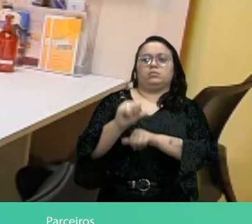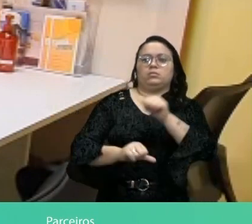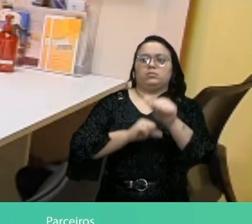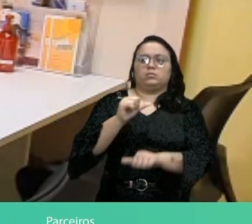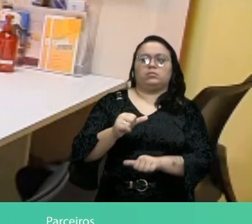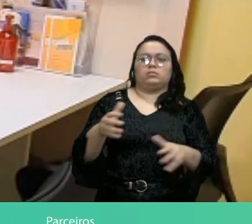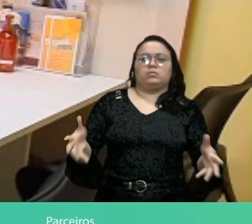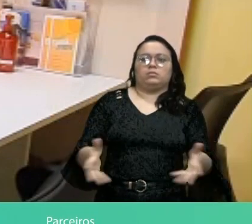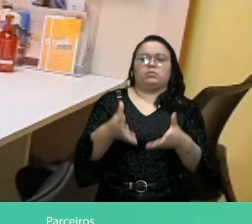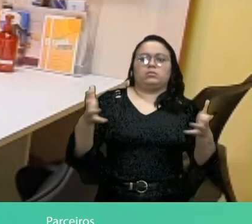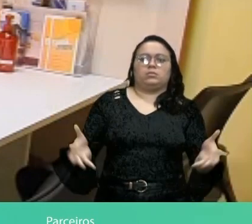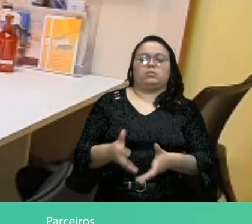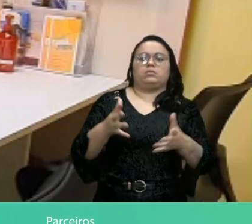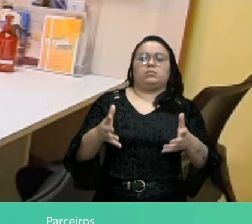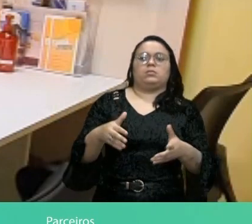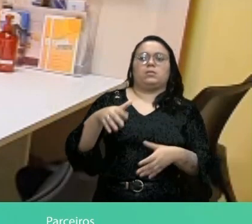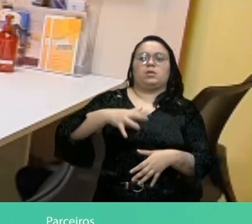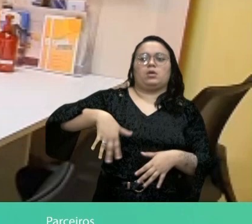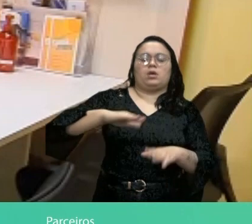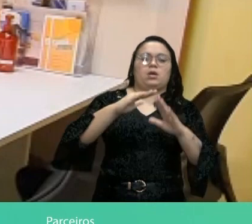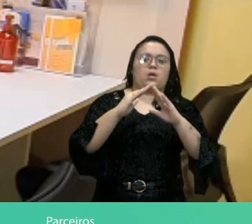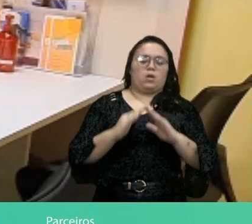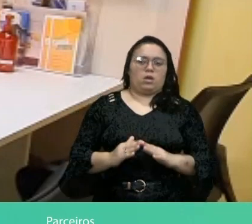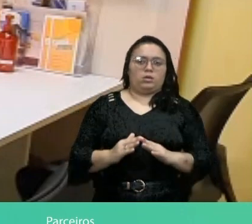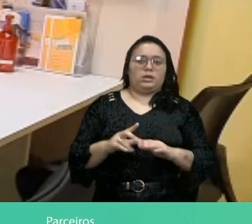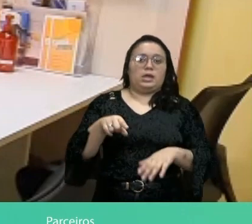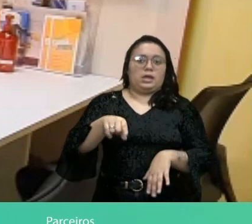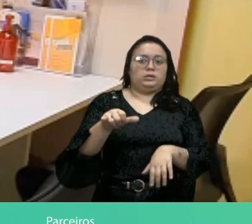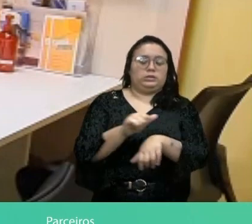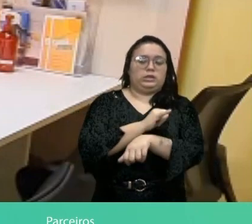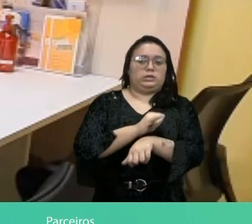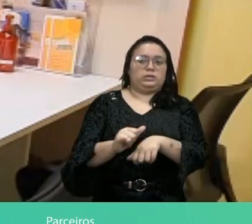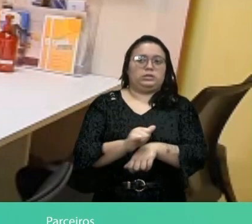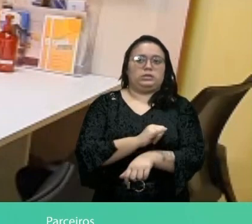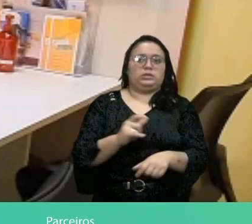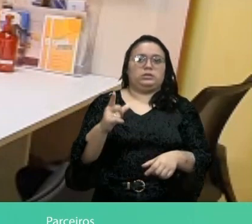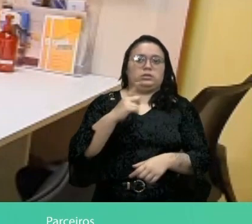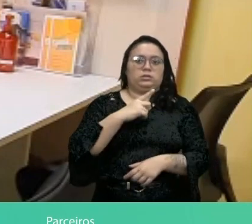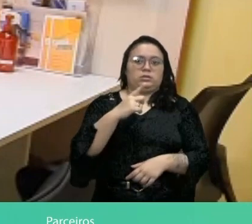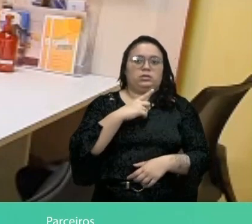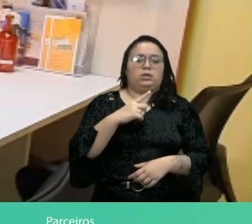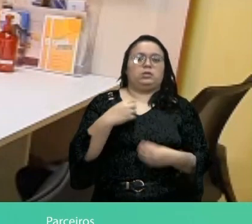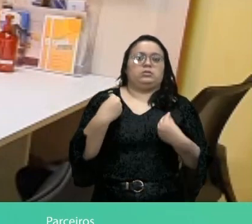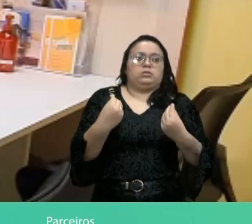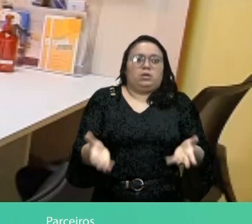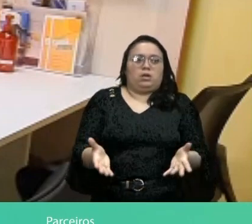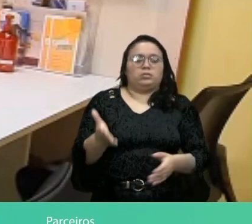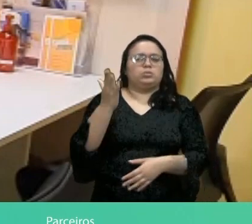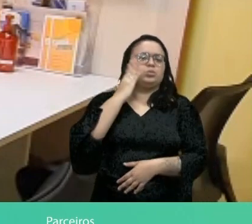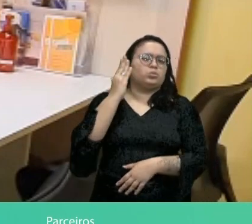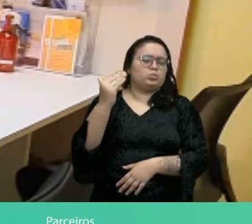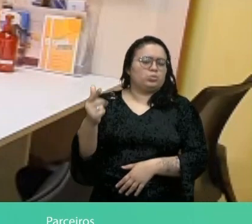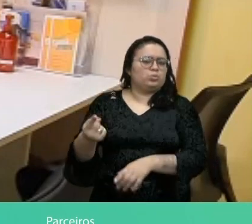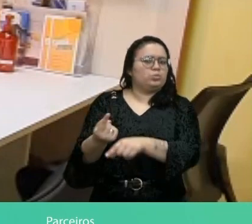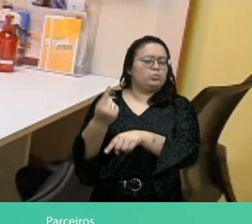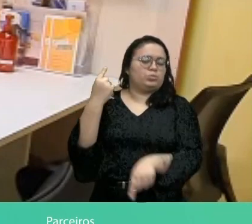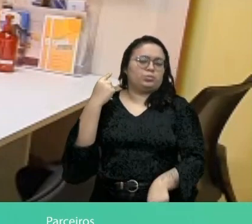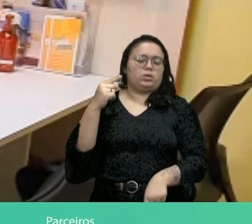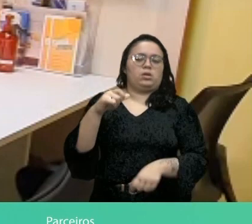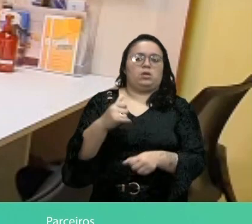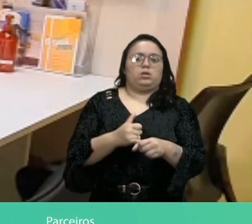create demand for the development of a local chain. This strategy that was applied quite successfully